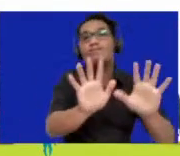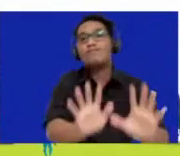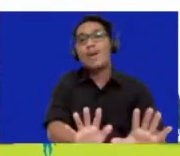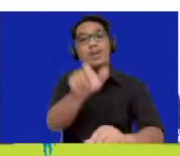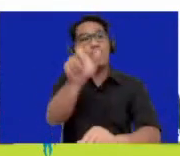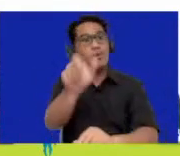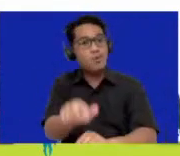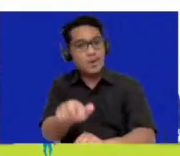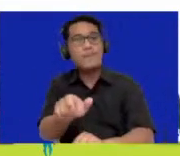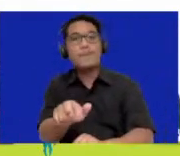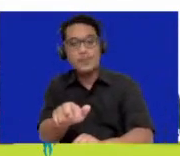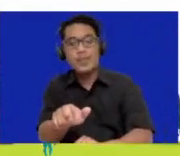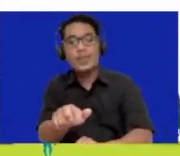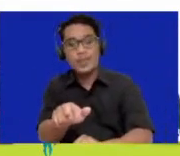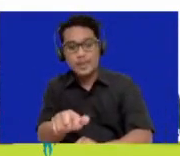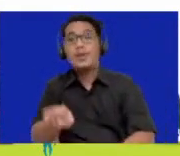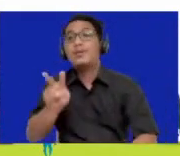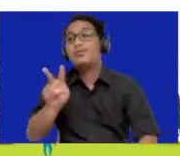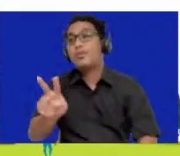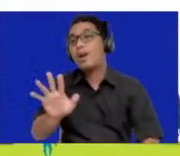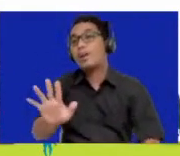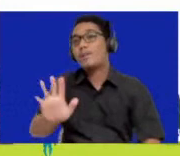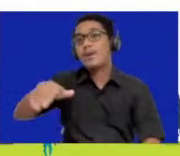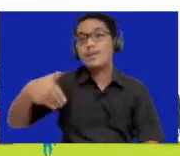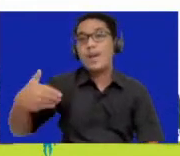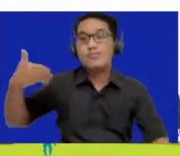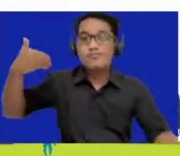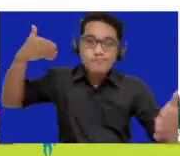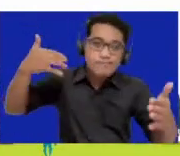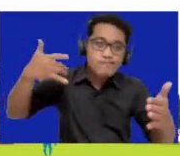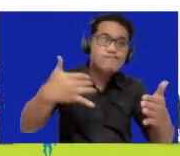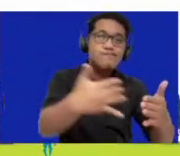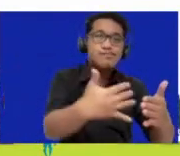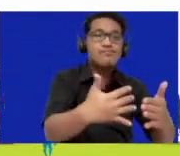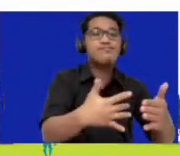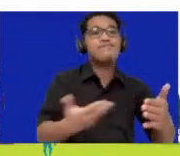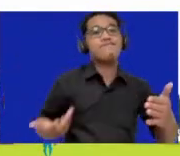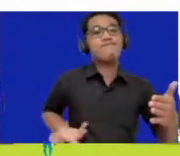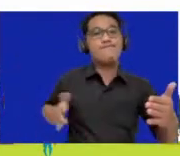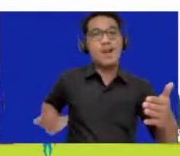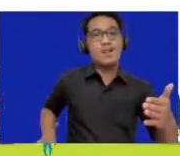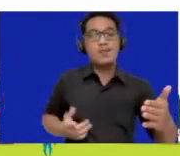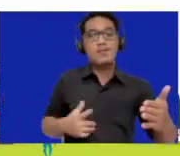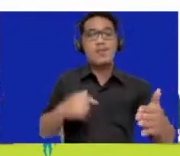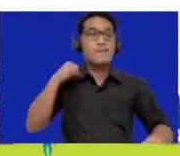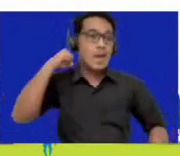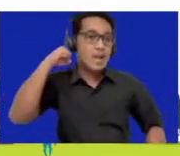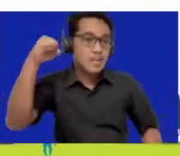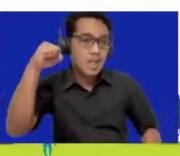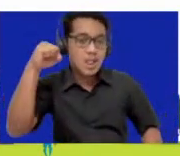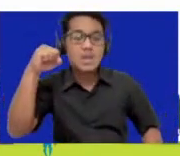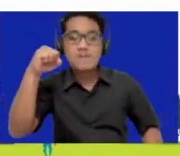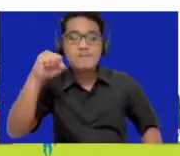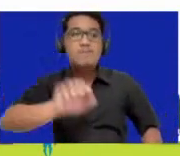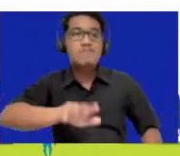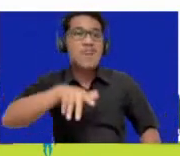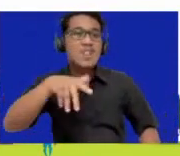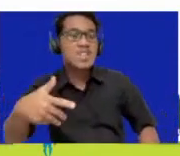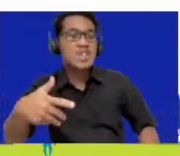years, Bangladesh has managed to reduce deaths and injuries from cyclones. The main